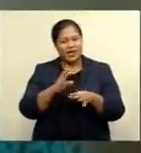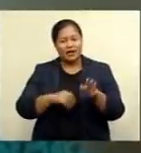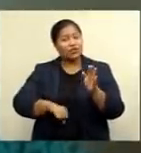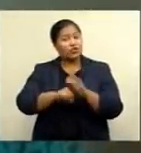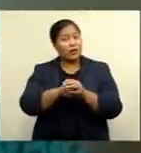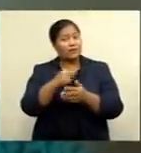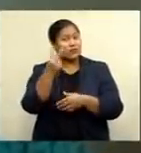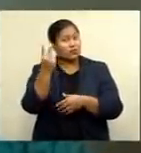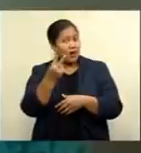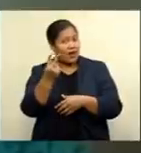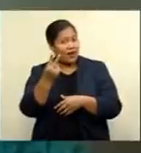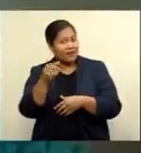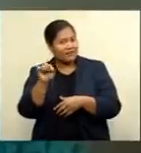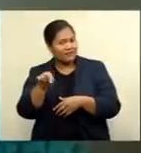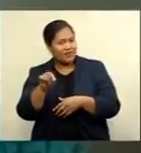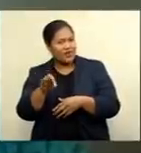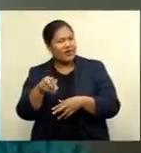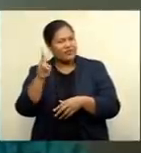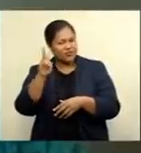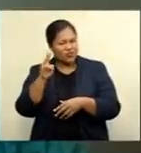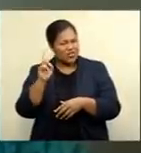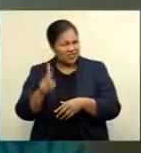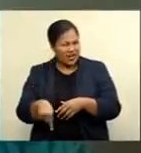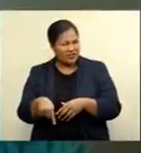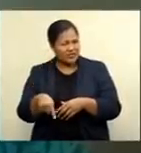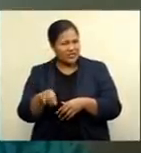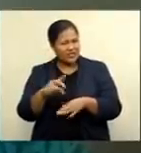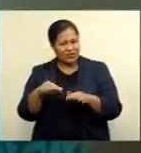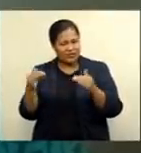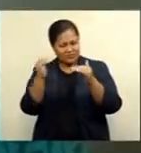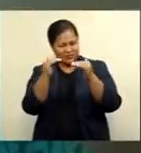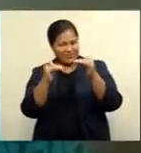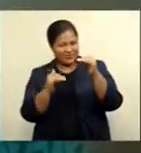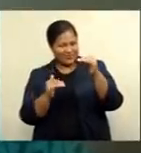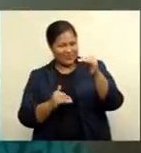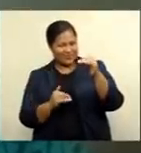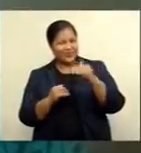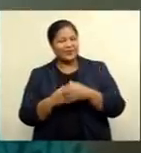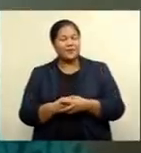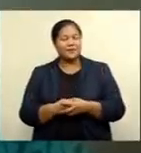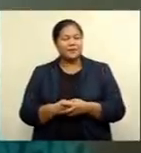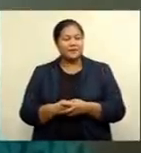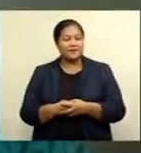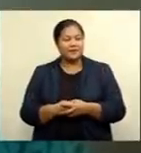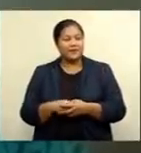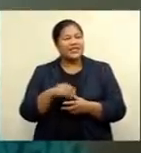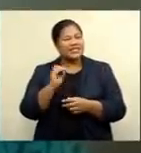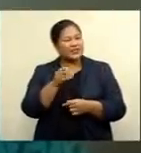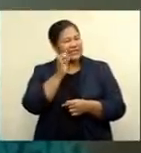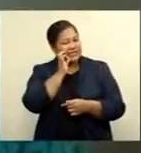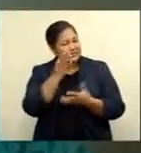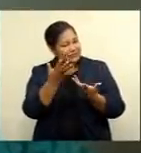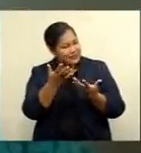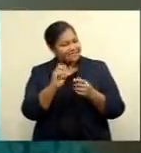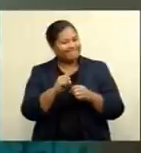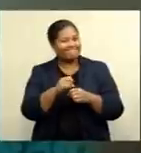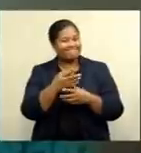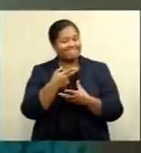1,200 of the 2,000 who were in the rankings. So it is a little bit of a stretch to